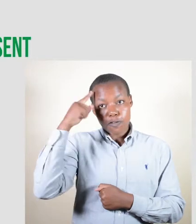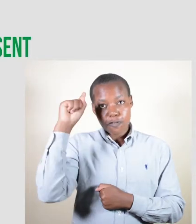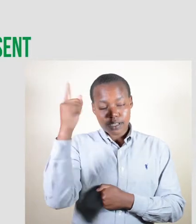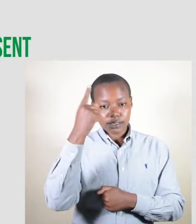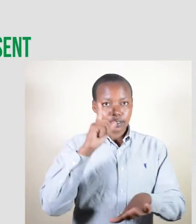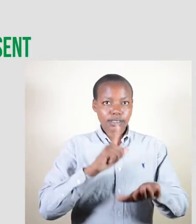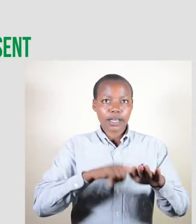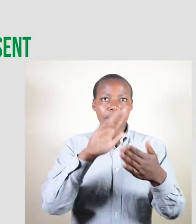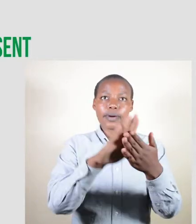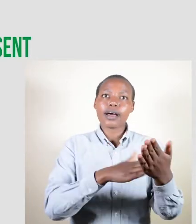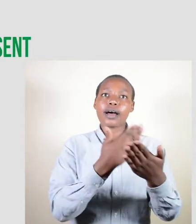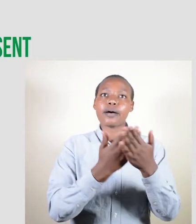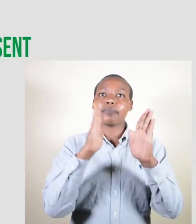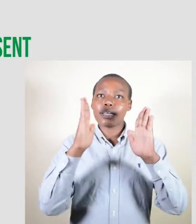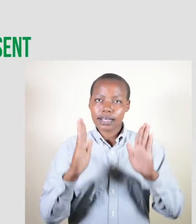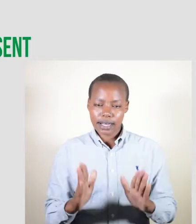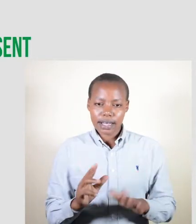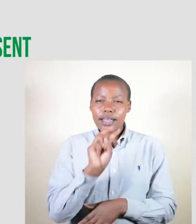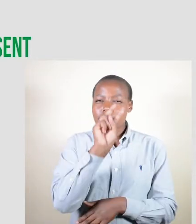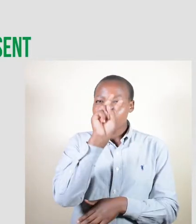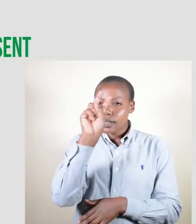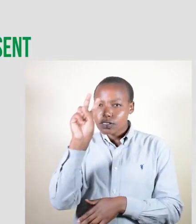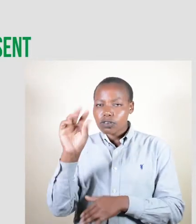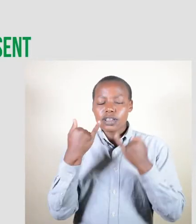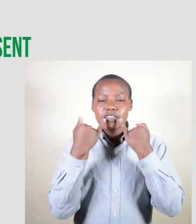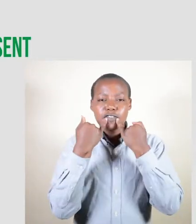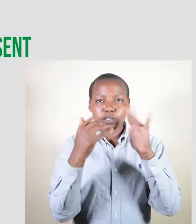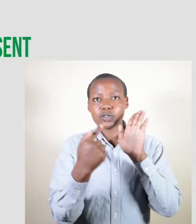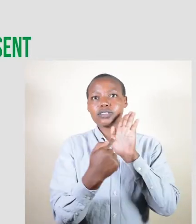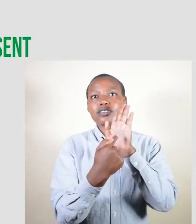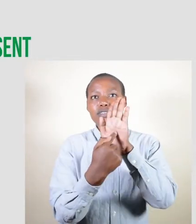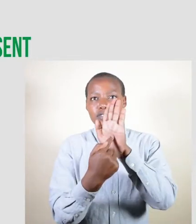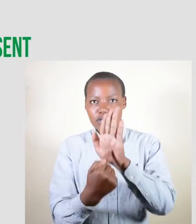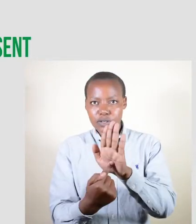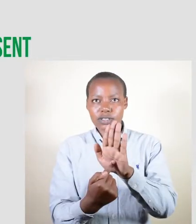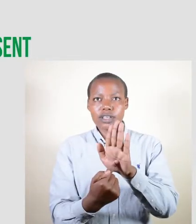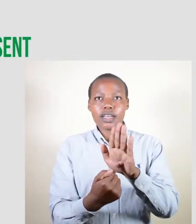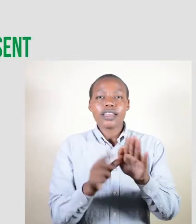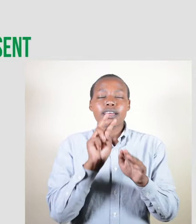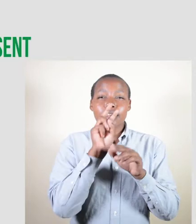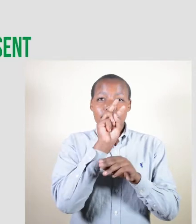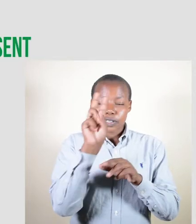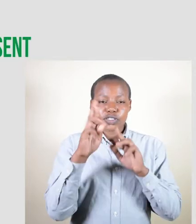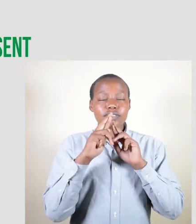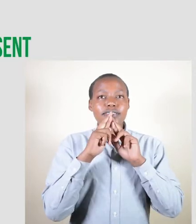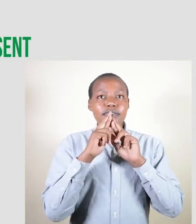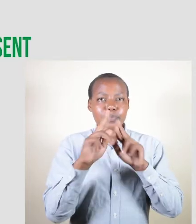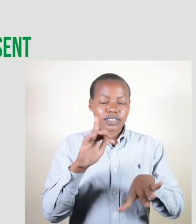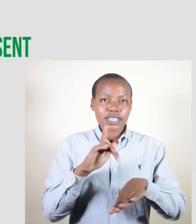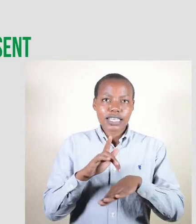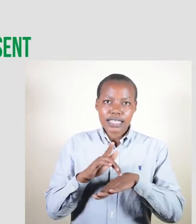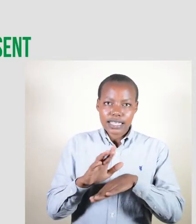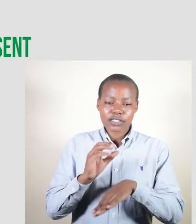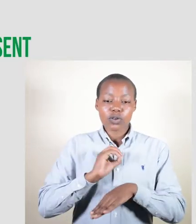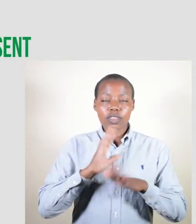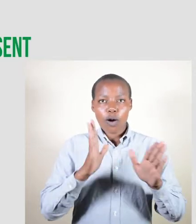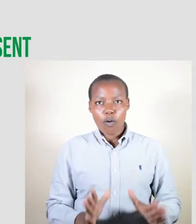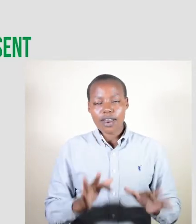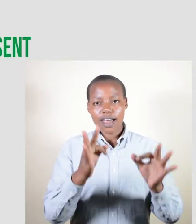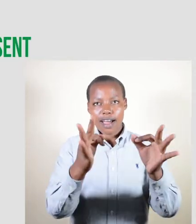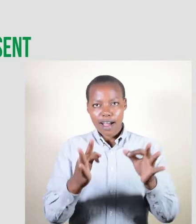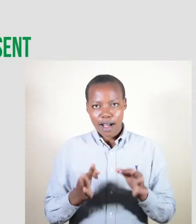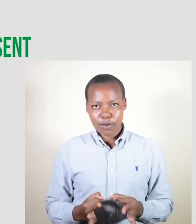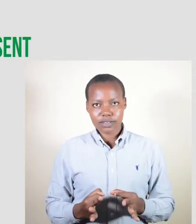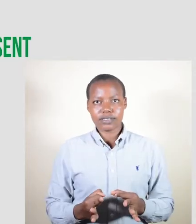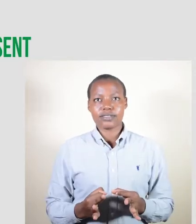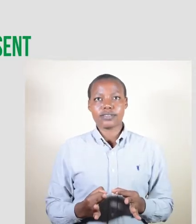e-sticker. This is for first-time applicants. The inspection status is updated and the inspection report is sent the